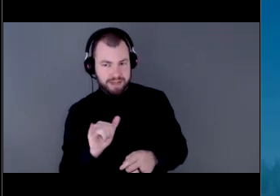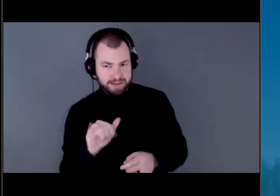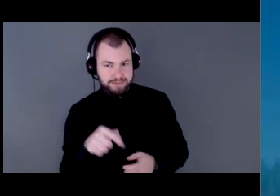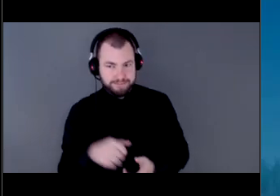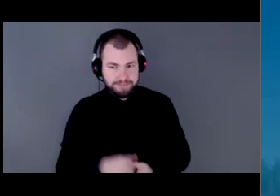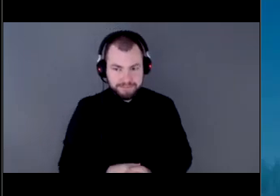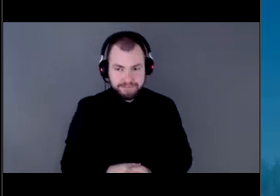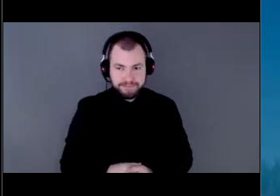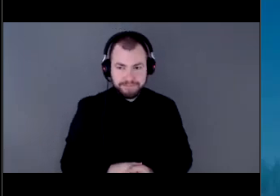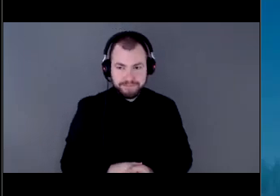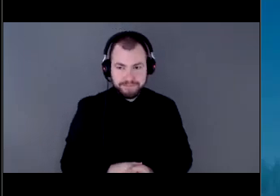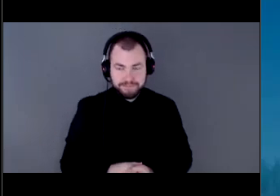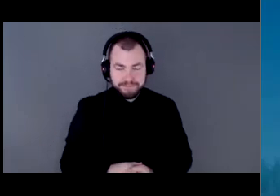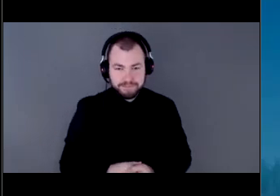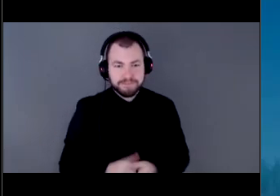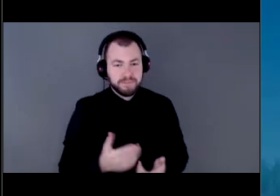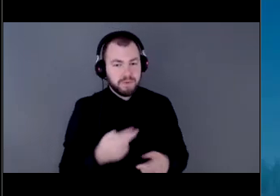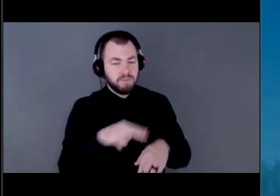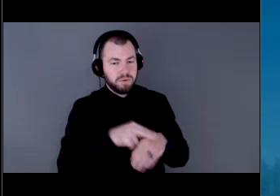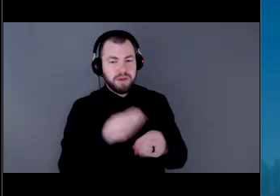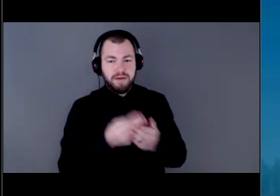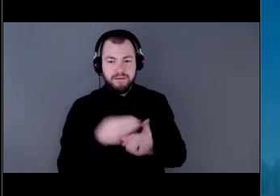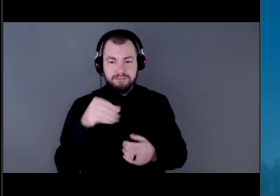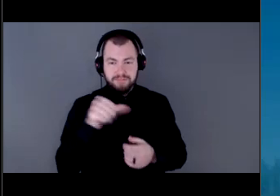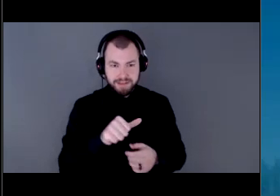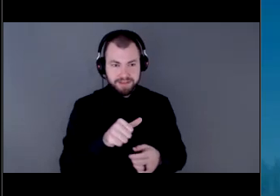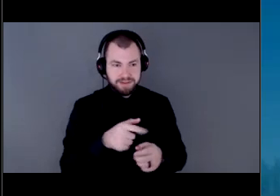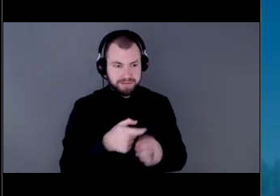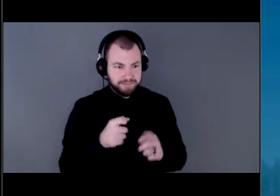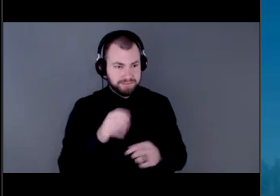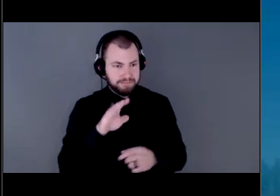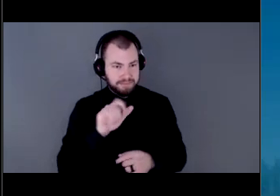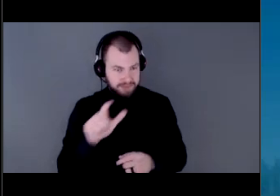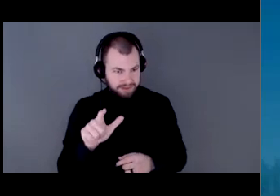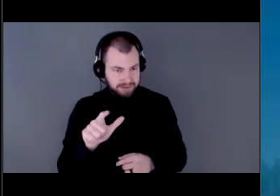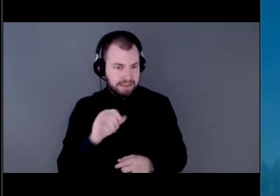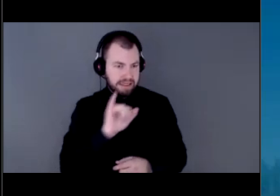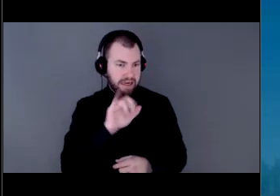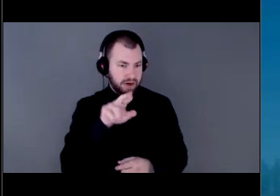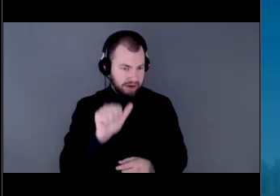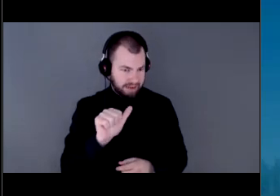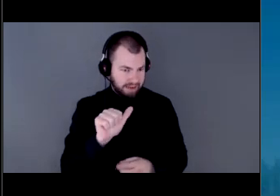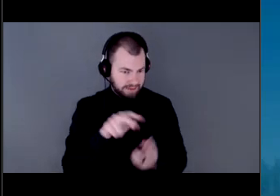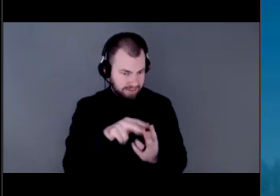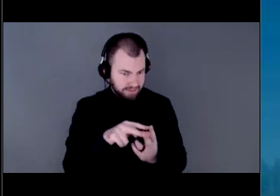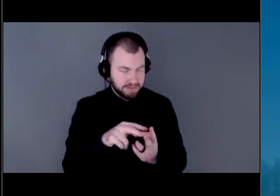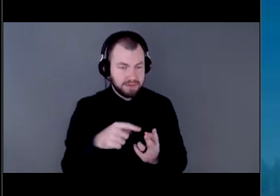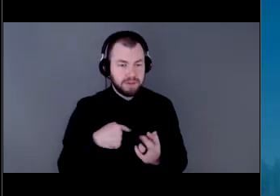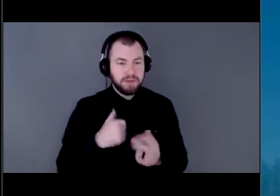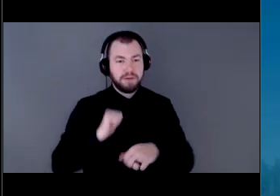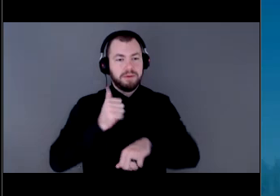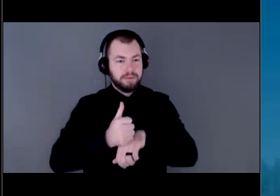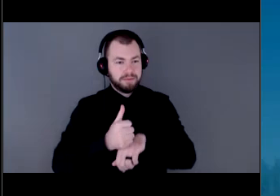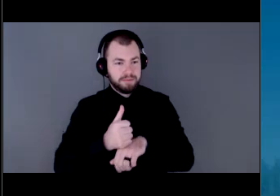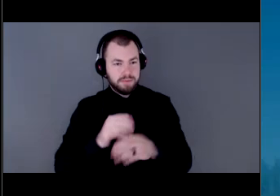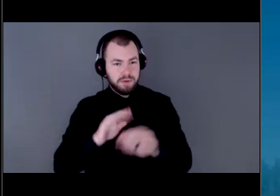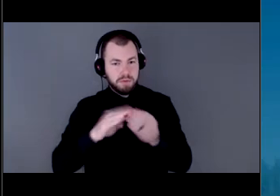our funding came from BIL and IRA, and we formed a community action coalition,